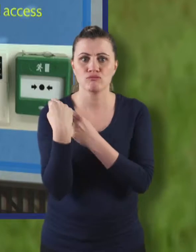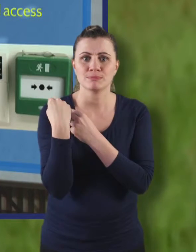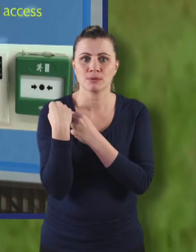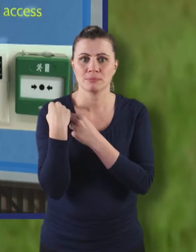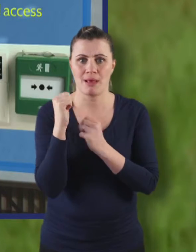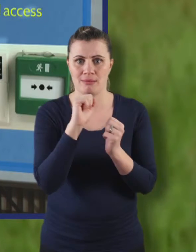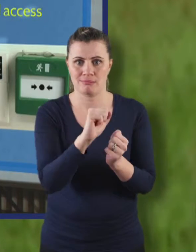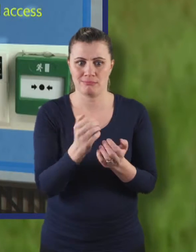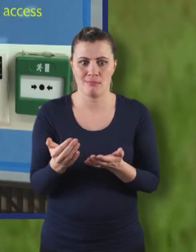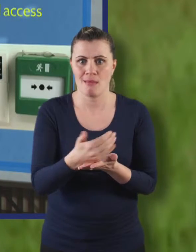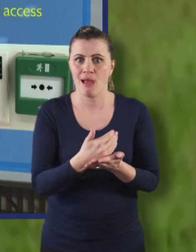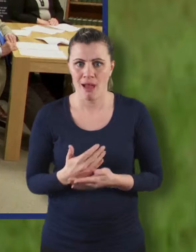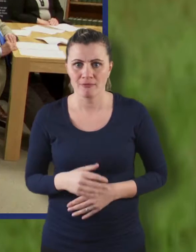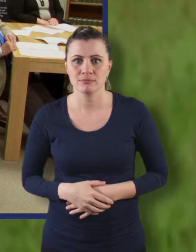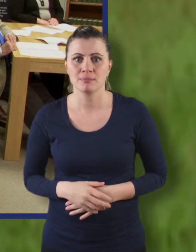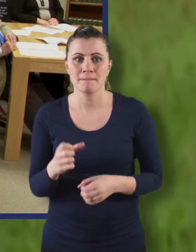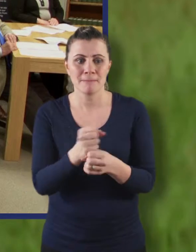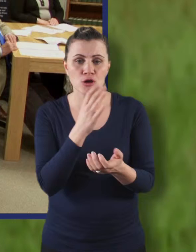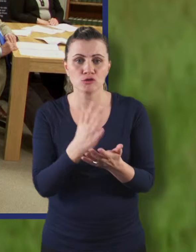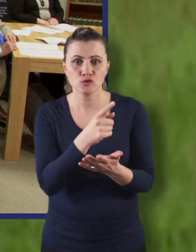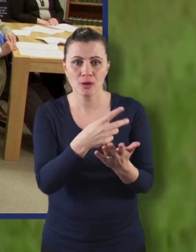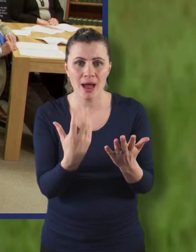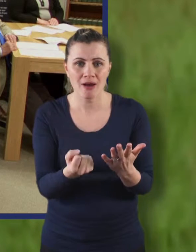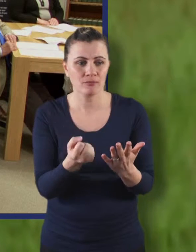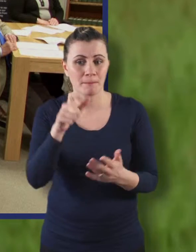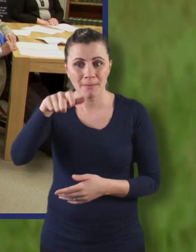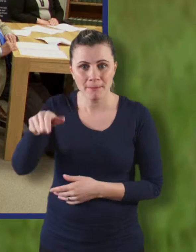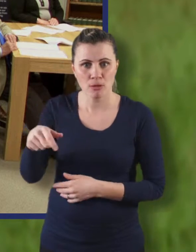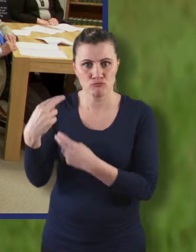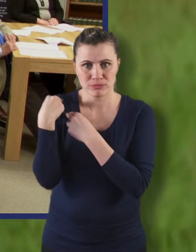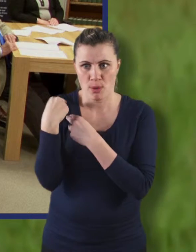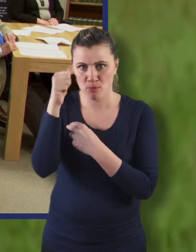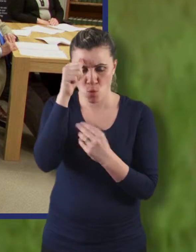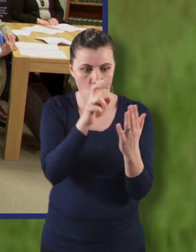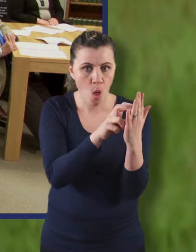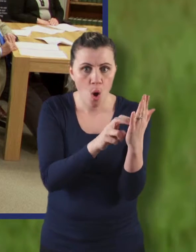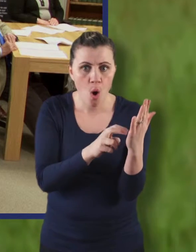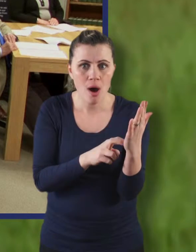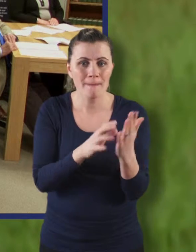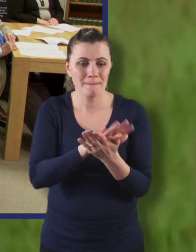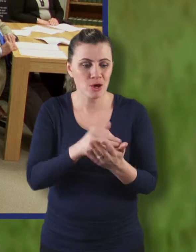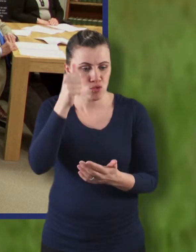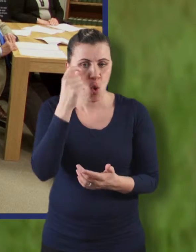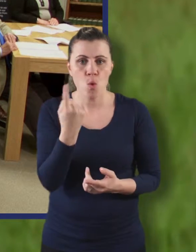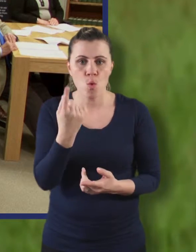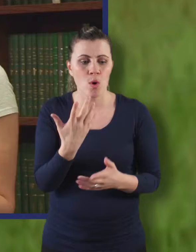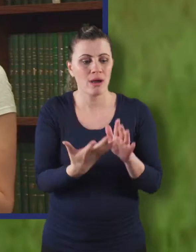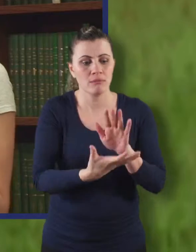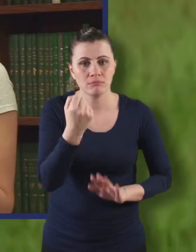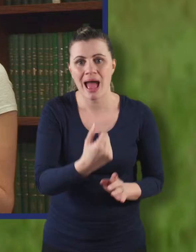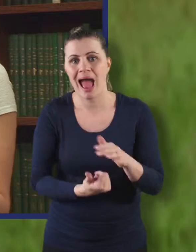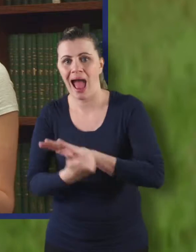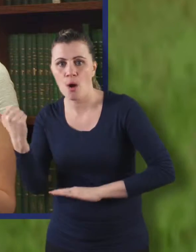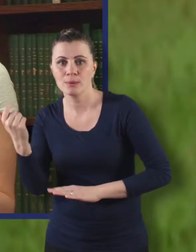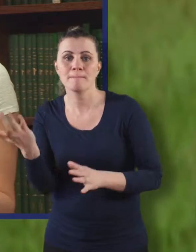make sure you have the right systems in place to make sure people are logging items in and out when they're being used. Even simple things such as